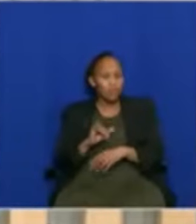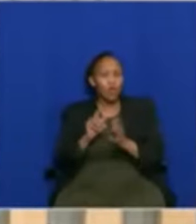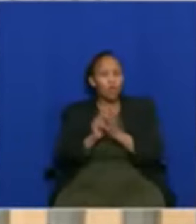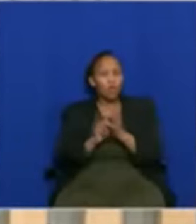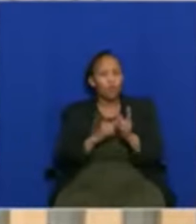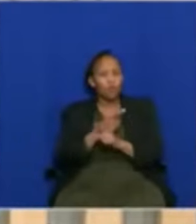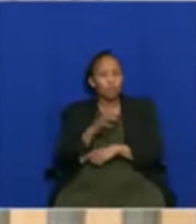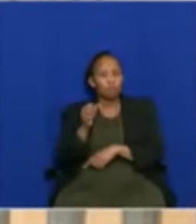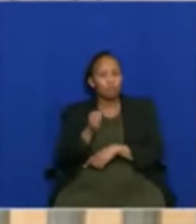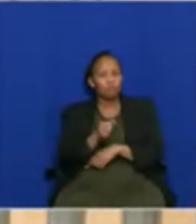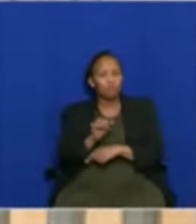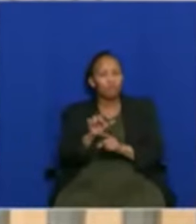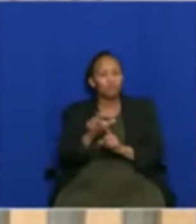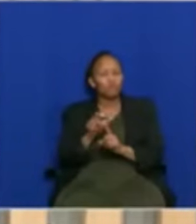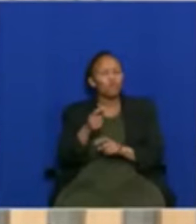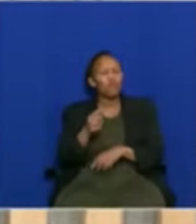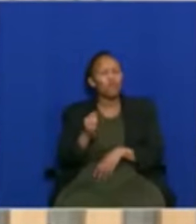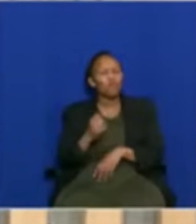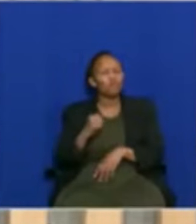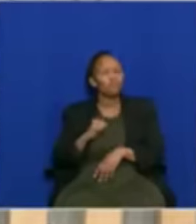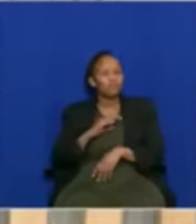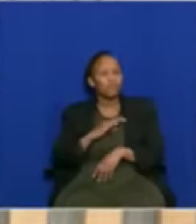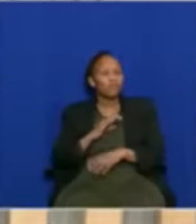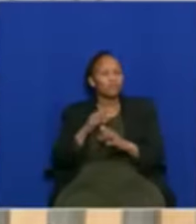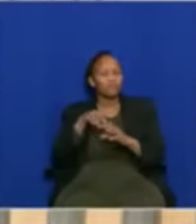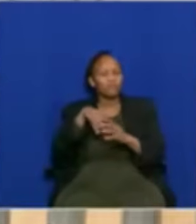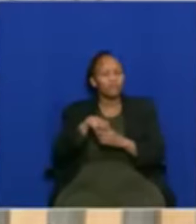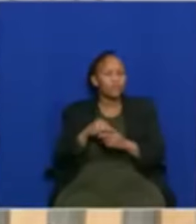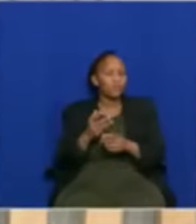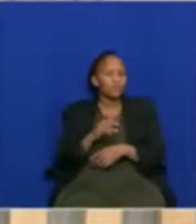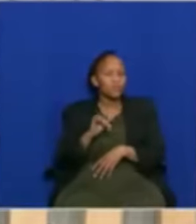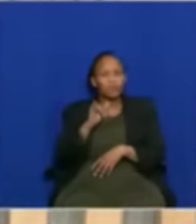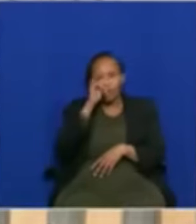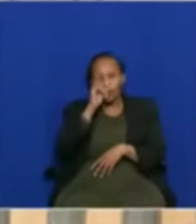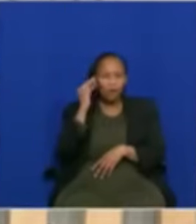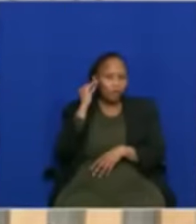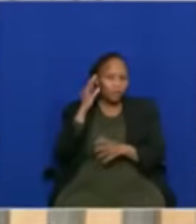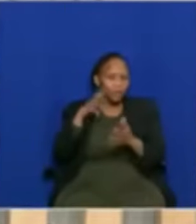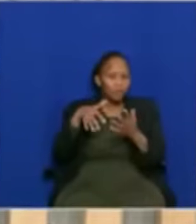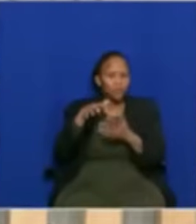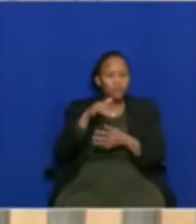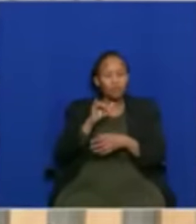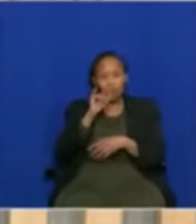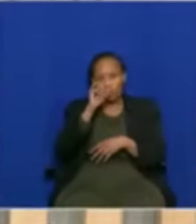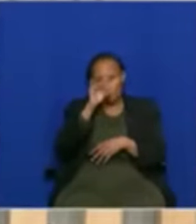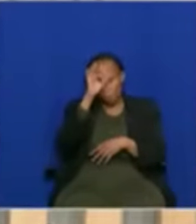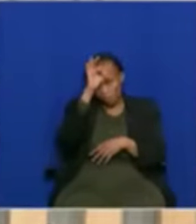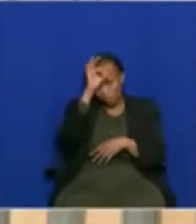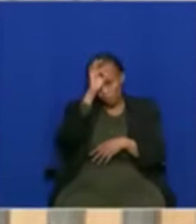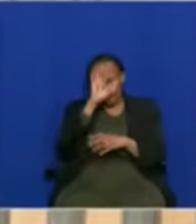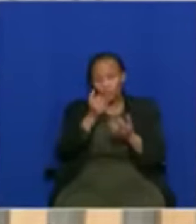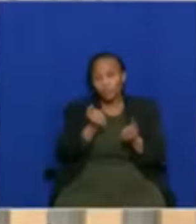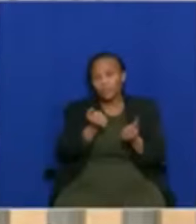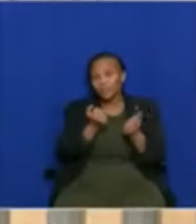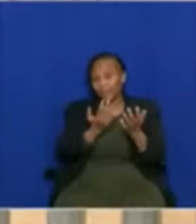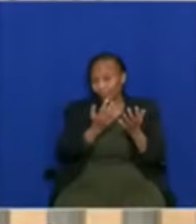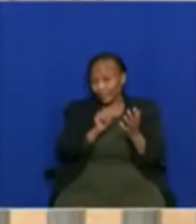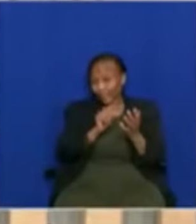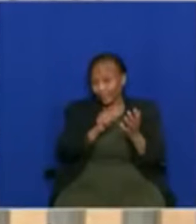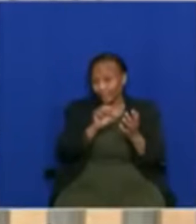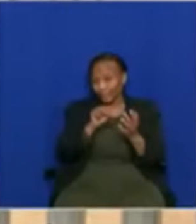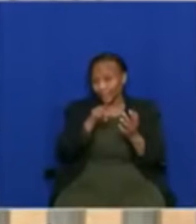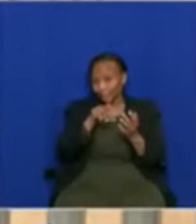division, crime intelligence of the South African Police Service. Do you see where I'm reading? Yes. Then overleaf